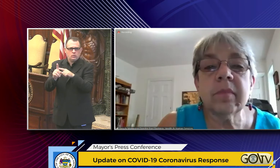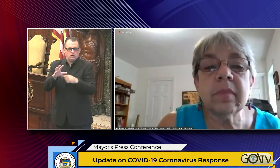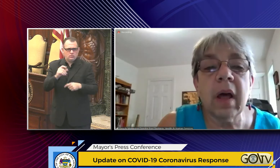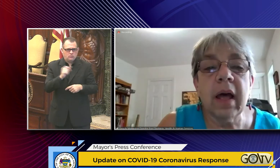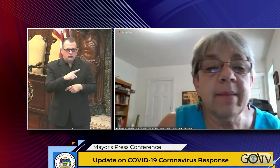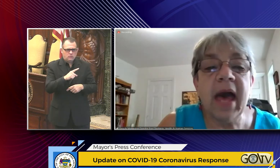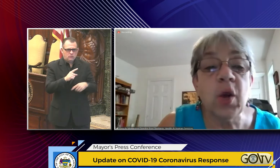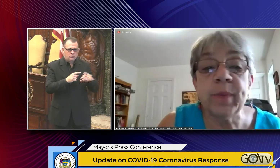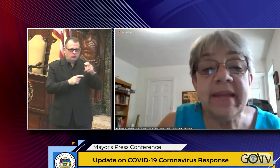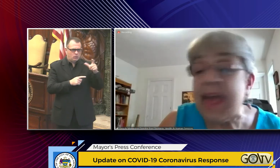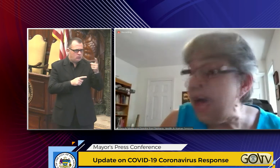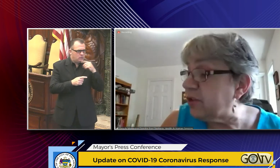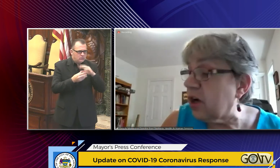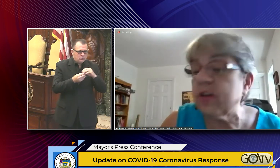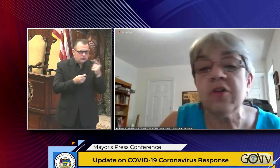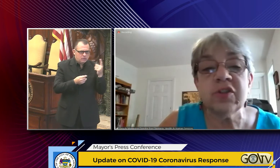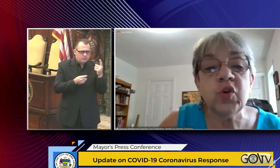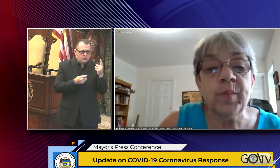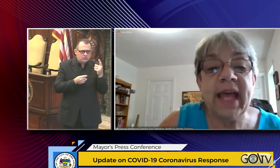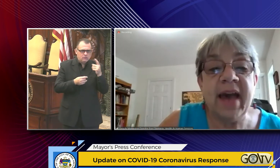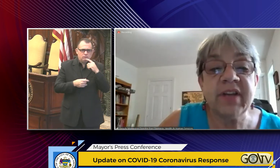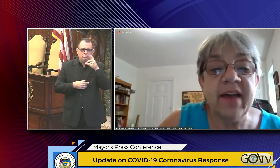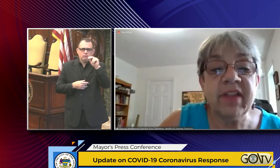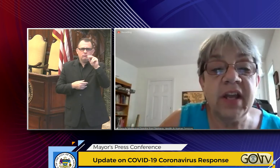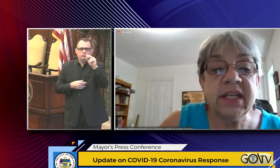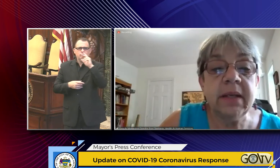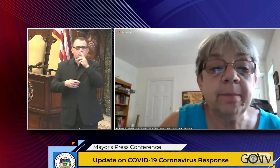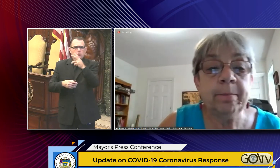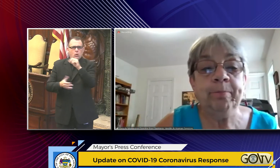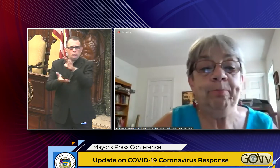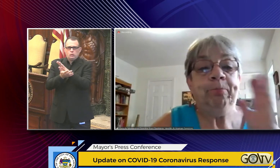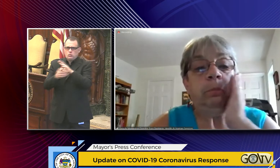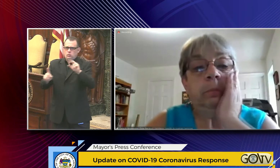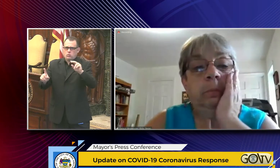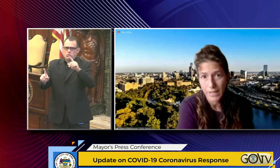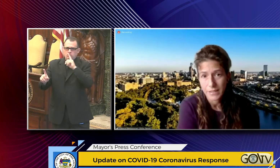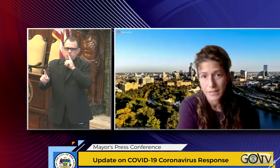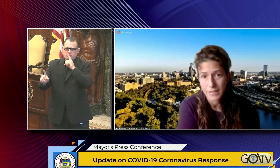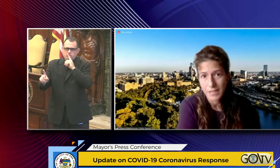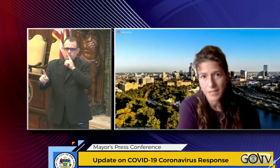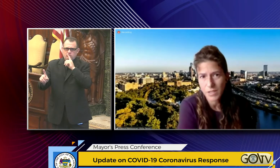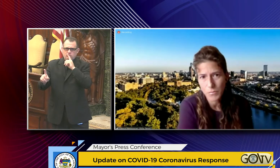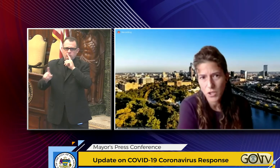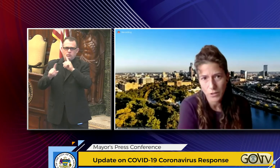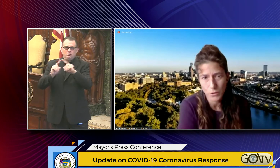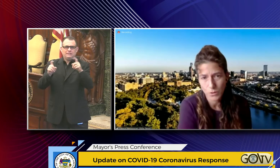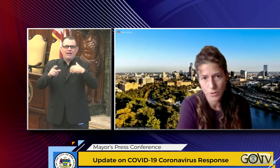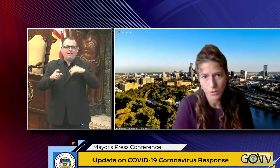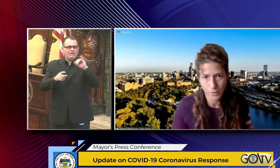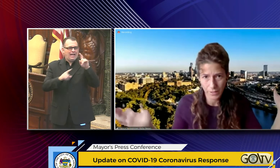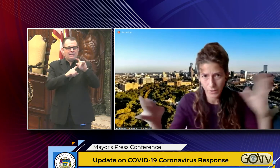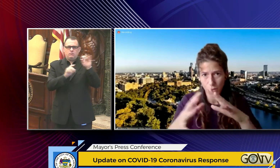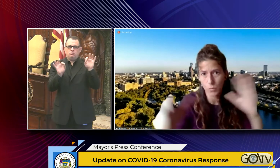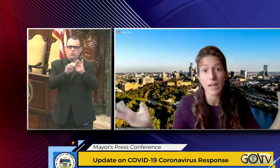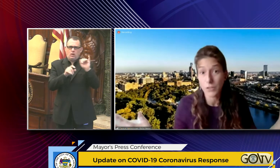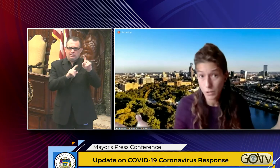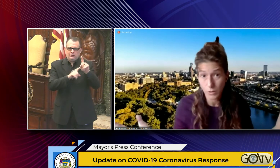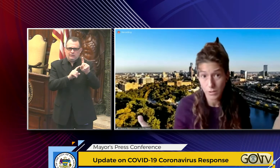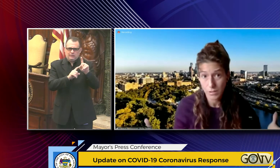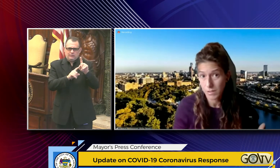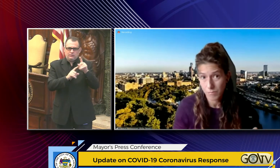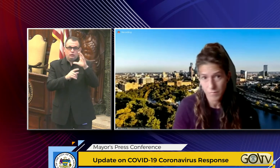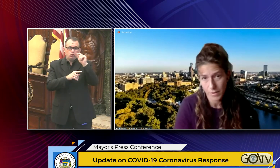sorry. I don't believe they have to go to their own school, but they have to have the ID. Okay, because it's some charter schools too, so they could go to